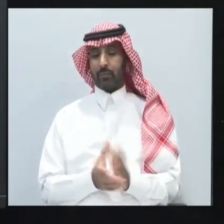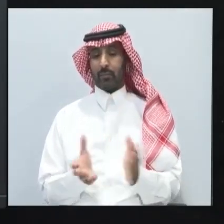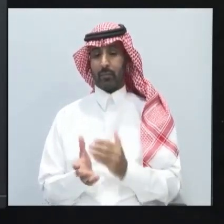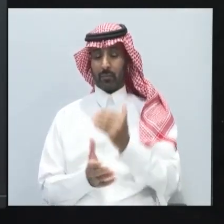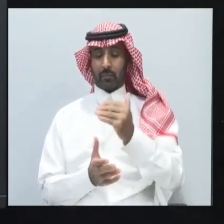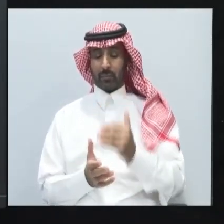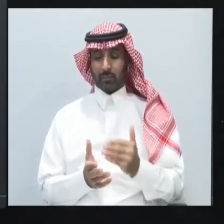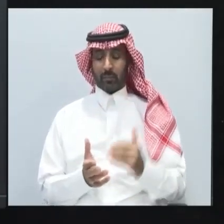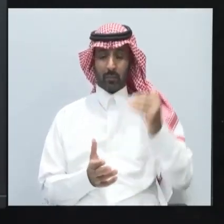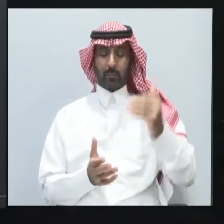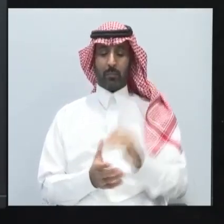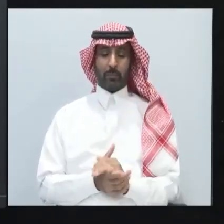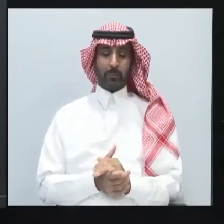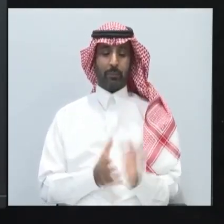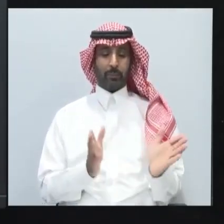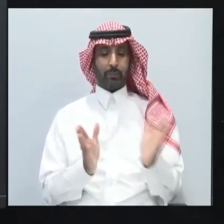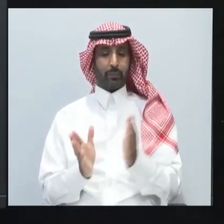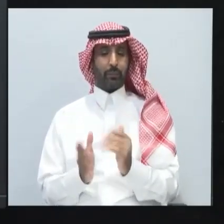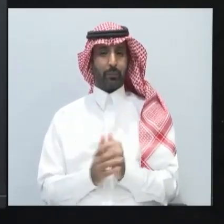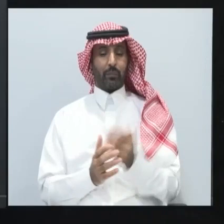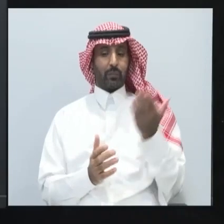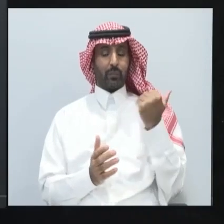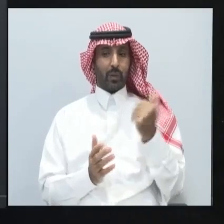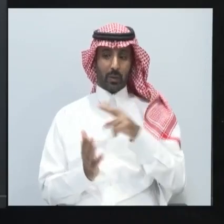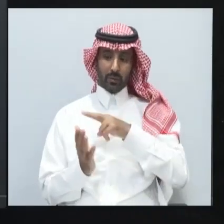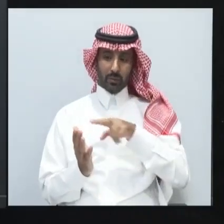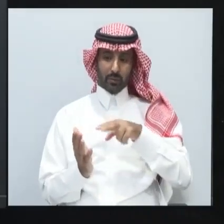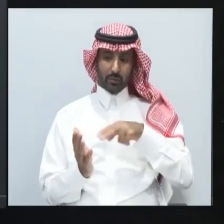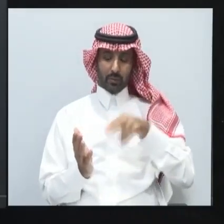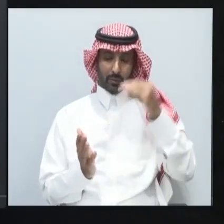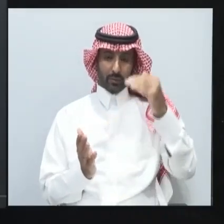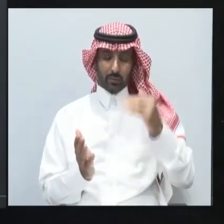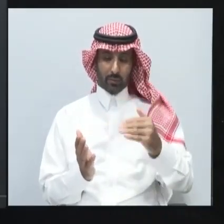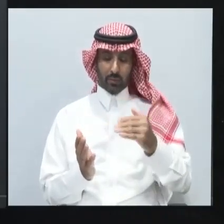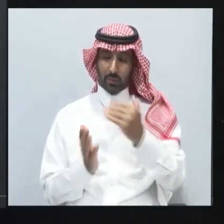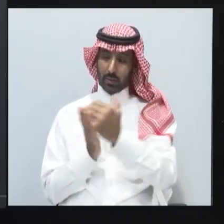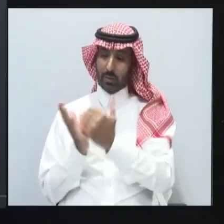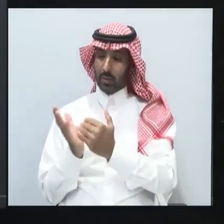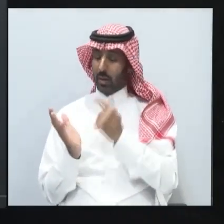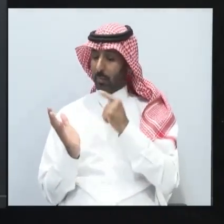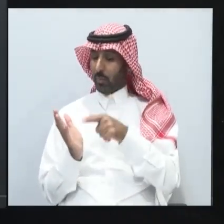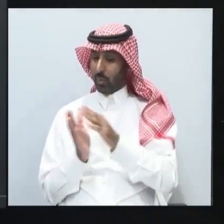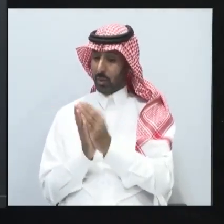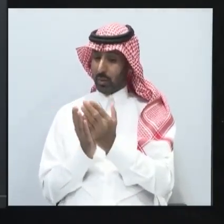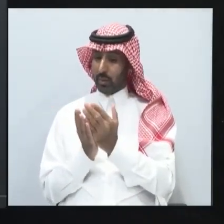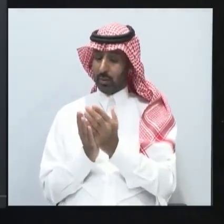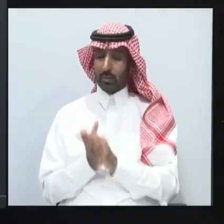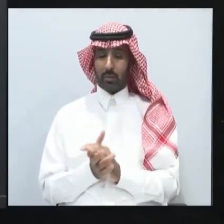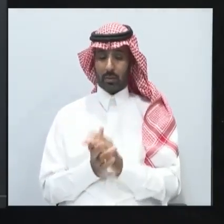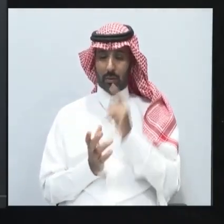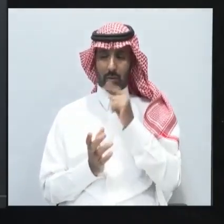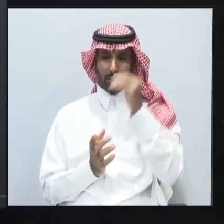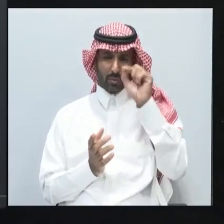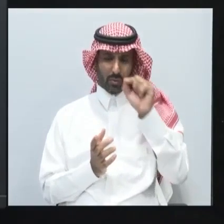we know. Now, before we read the paragraph that is mentioned in the book, we are going to just point